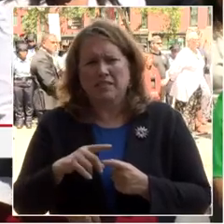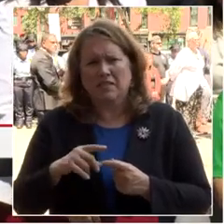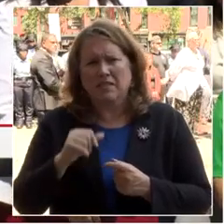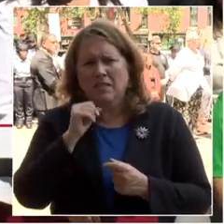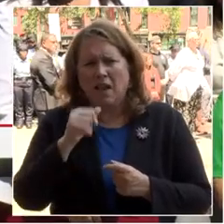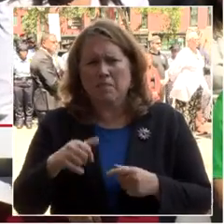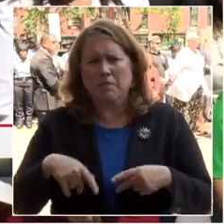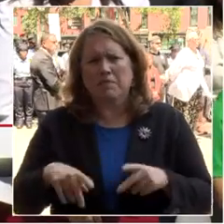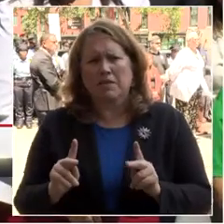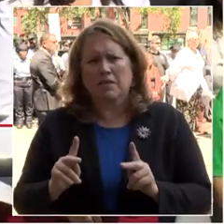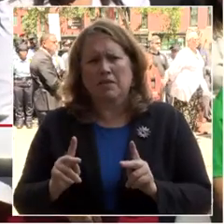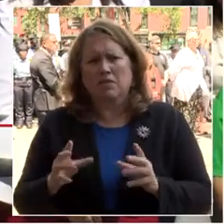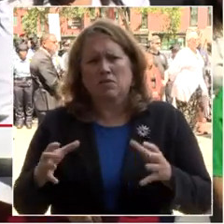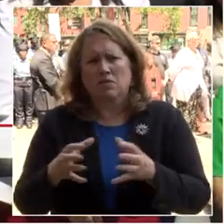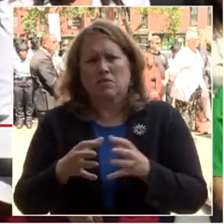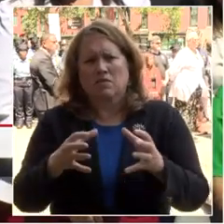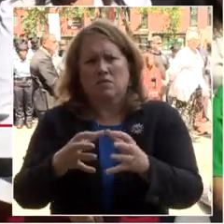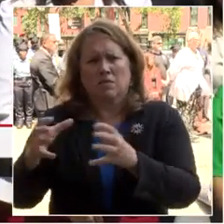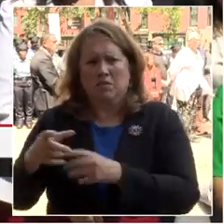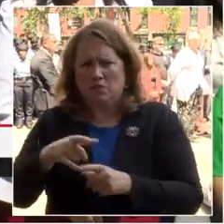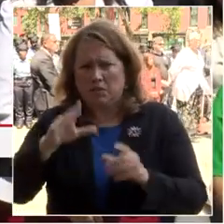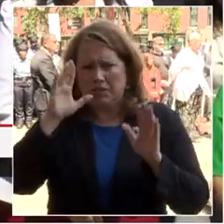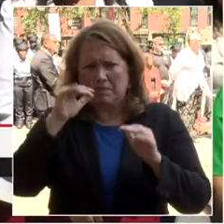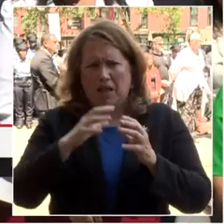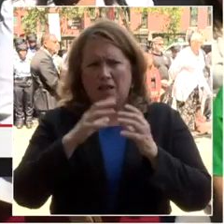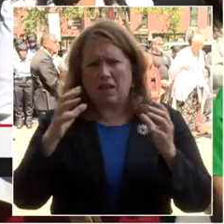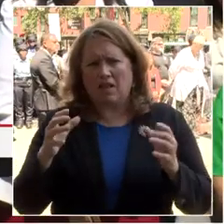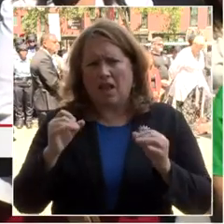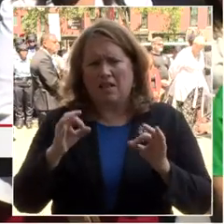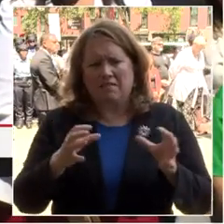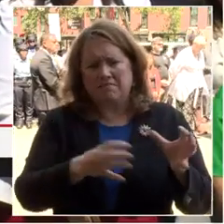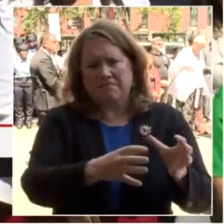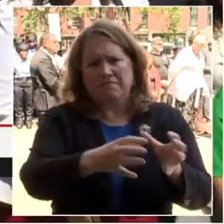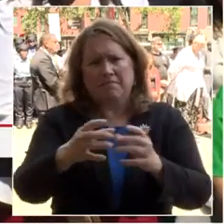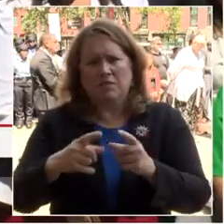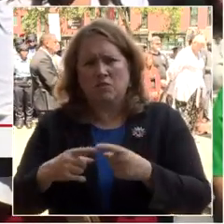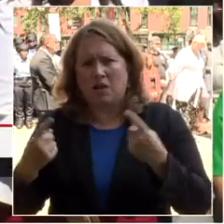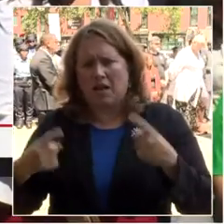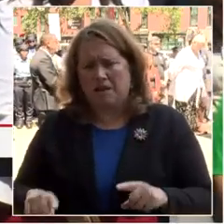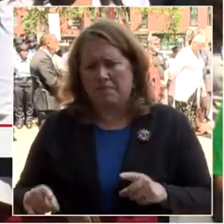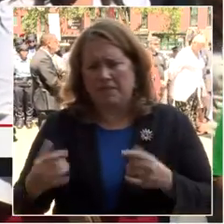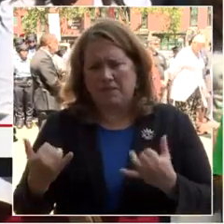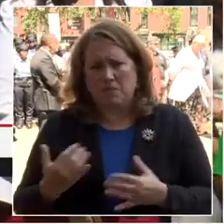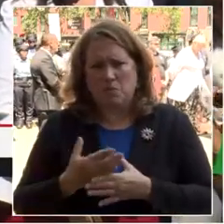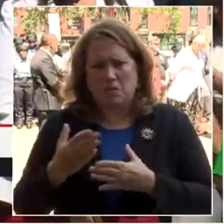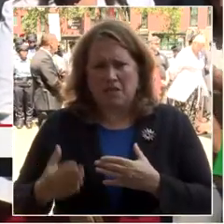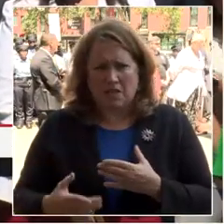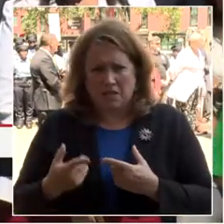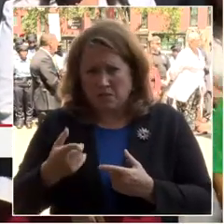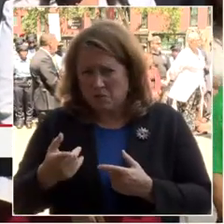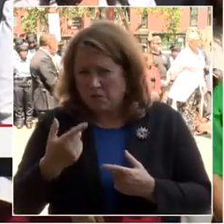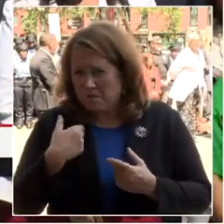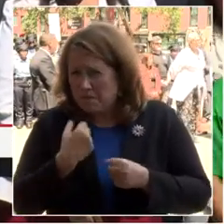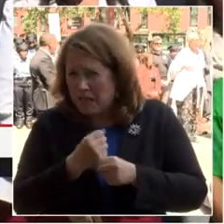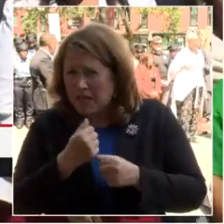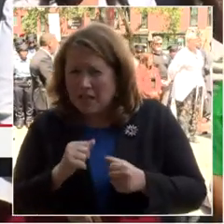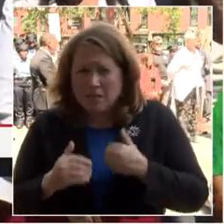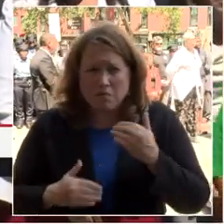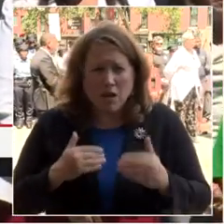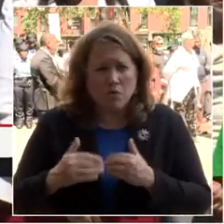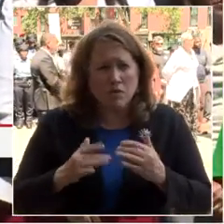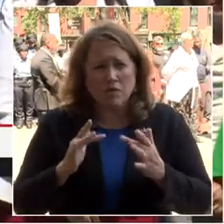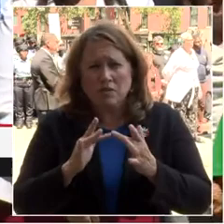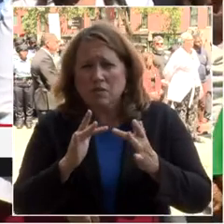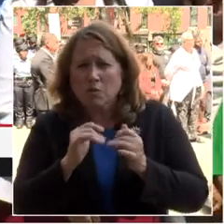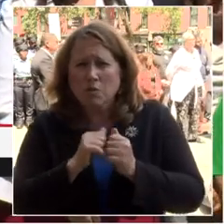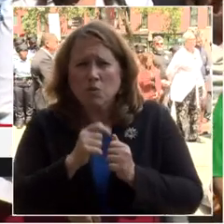alluded to the fact that you were expecting there to be a lot of them this weekend. Have you made any progress, or have you been in touch with some organizers of events that